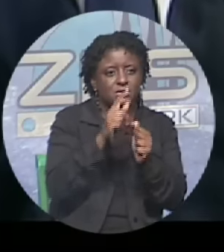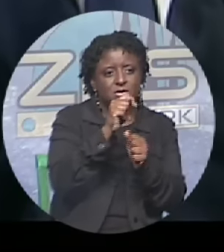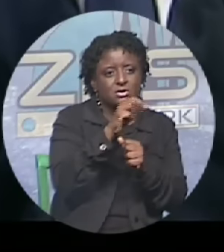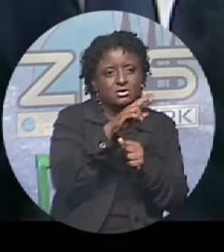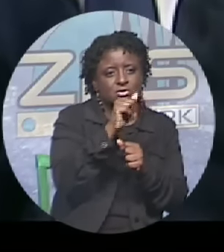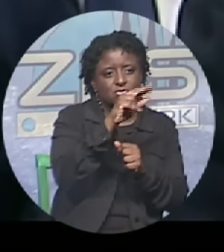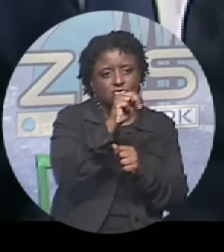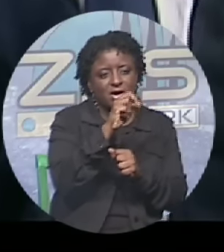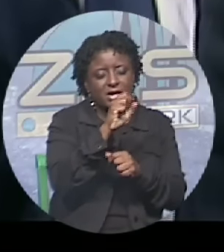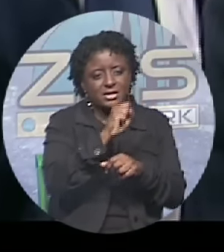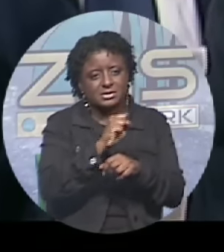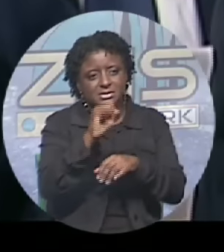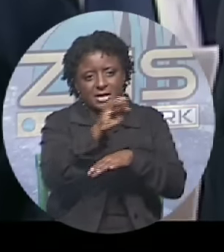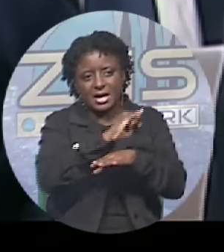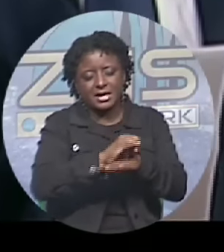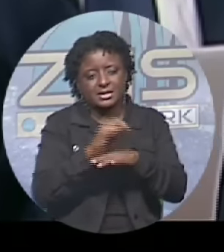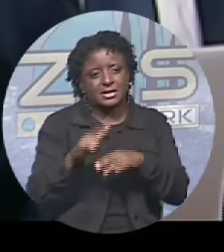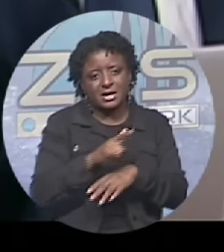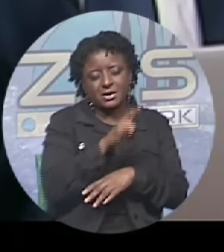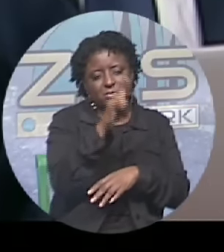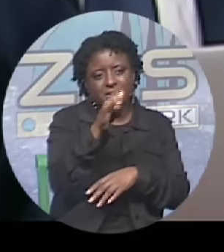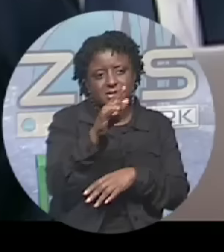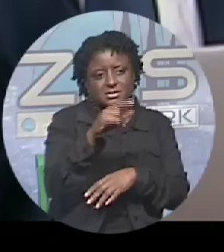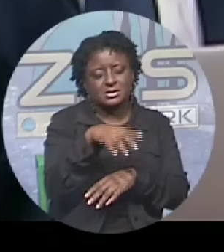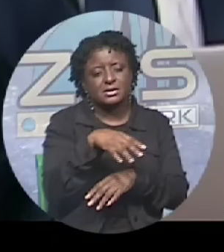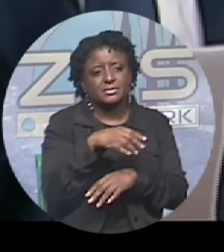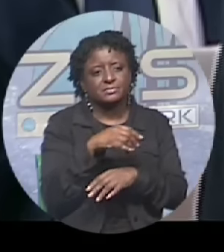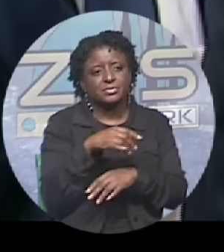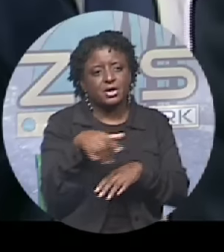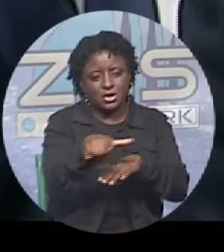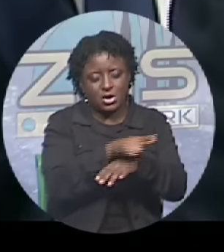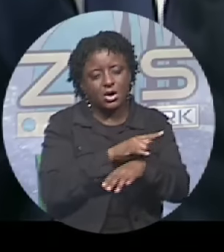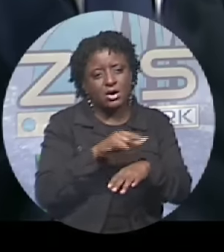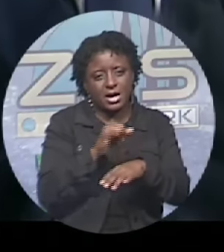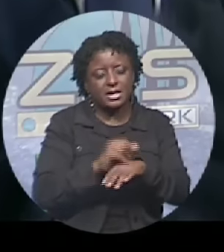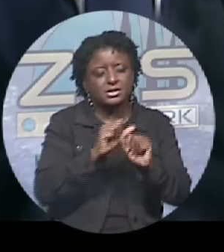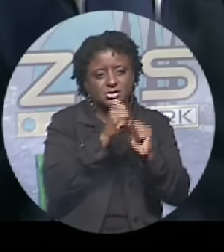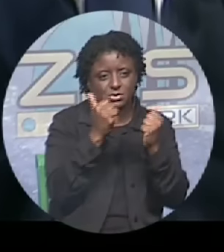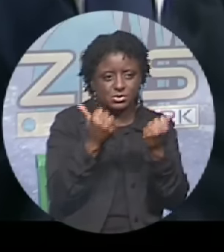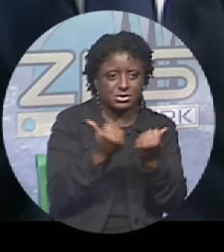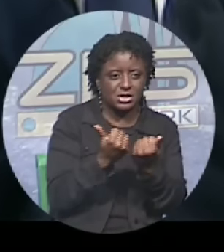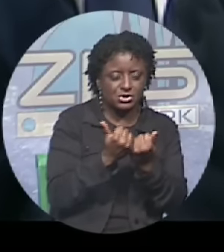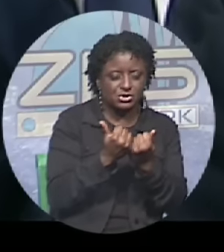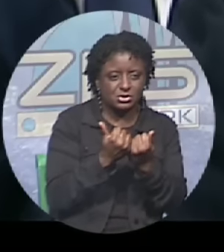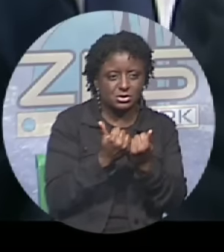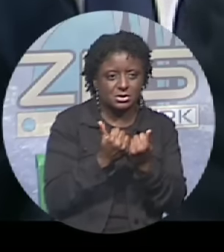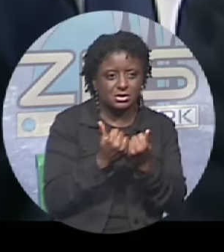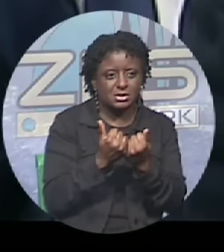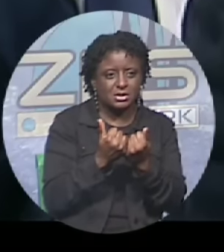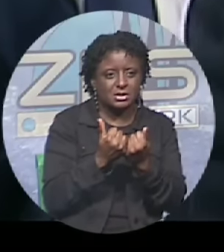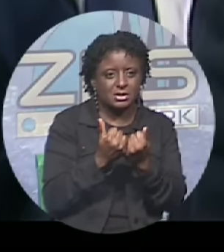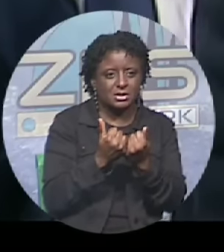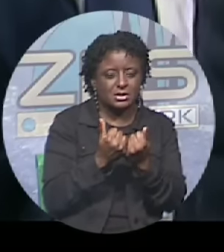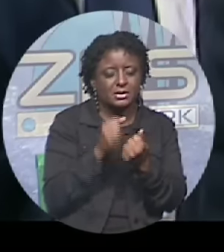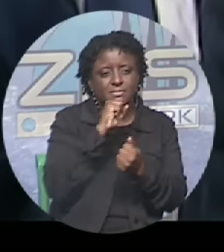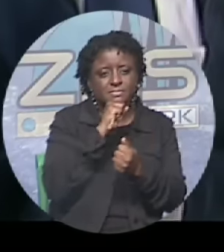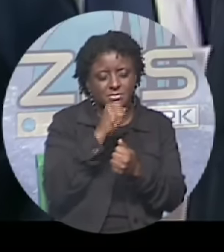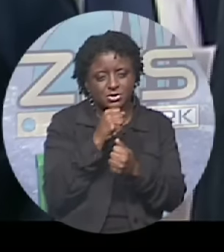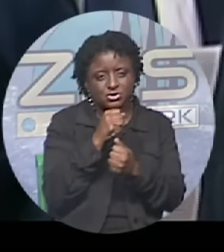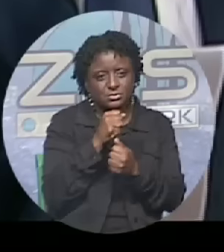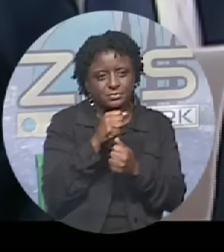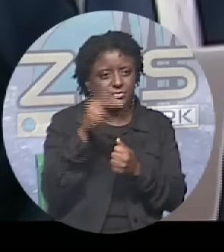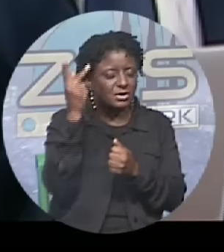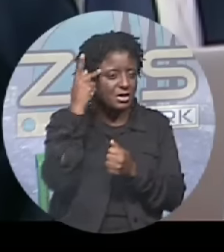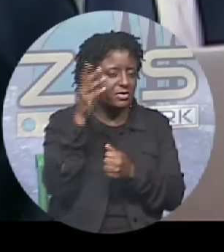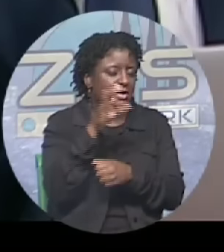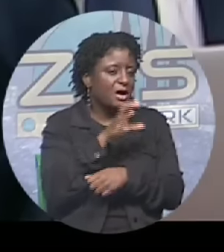Airways, Odyssey Aviation, the Long Island Association, Archdeacon Keith Cartwright,